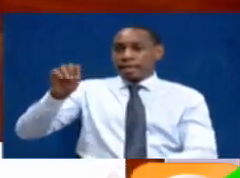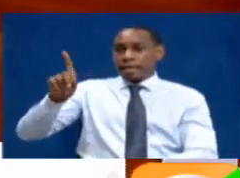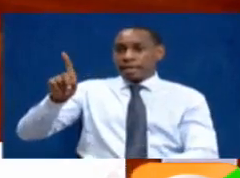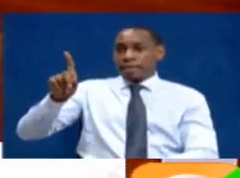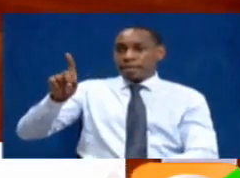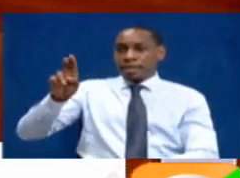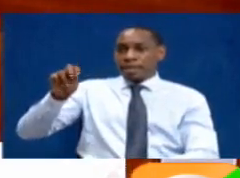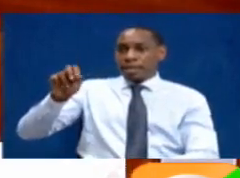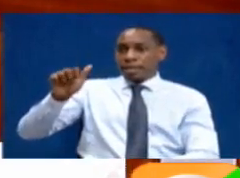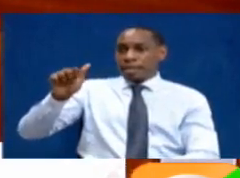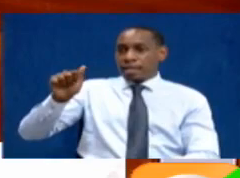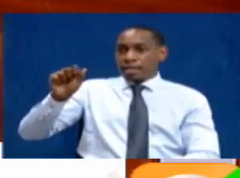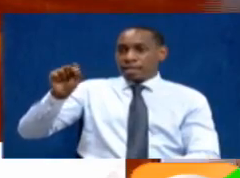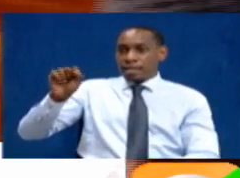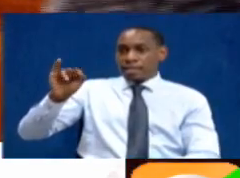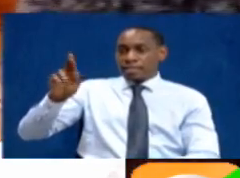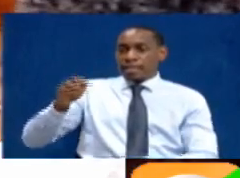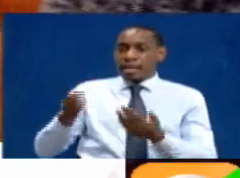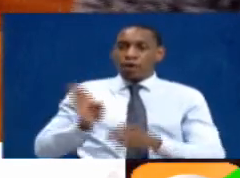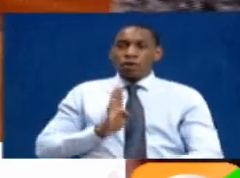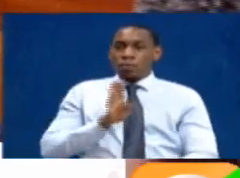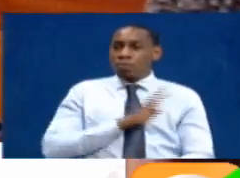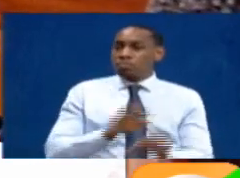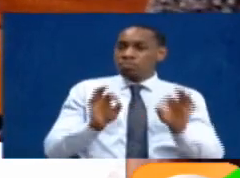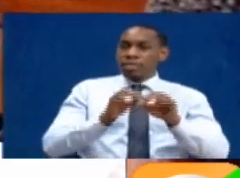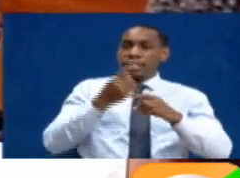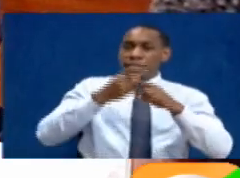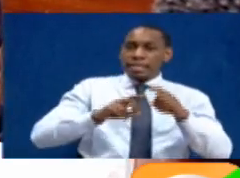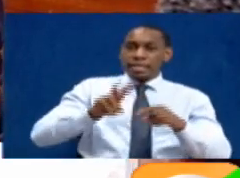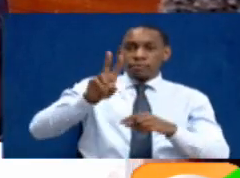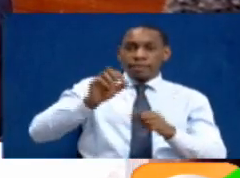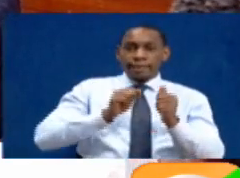boat on 2015 September.